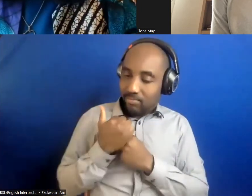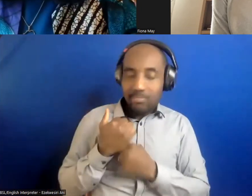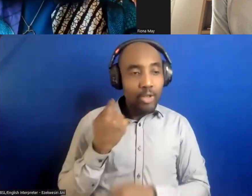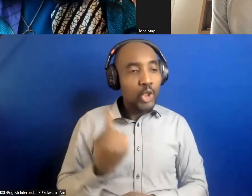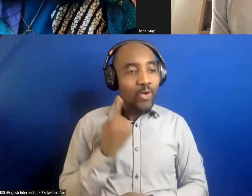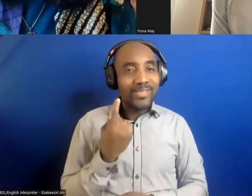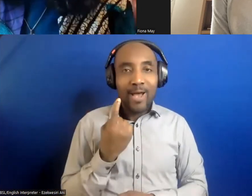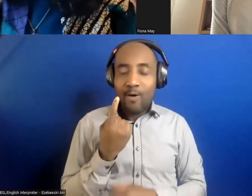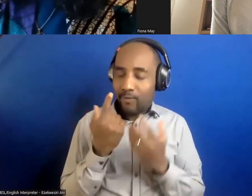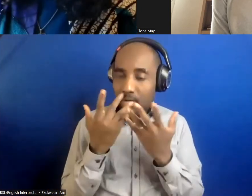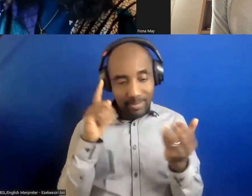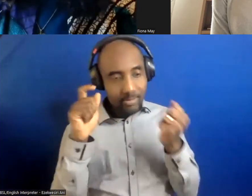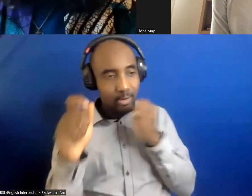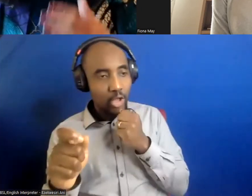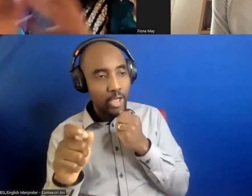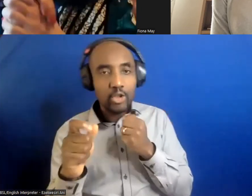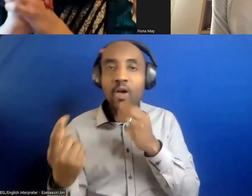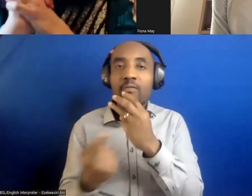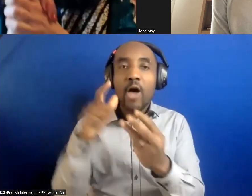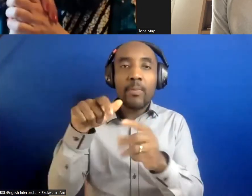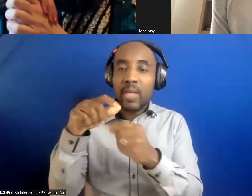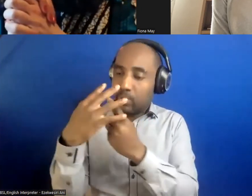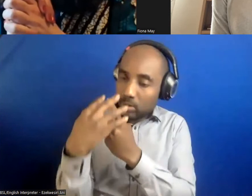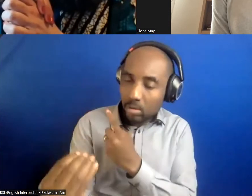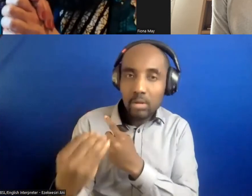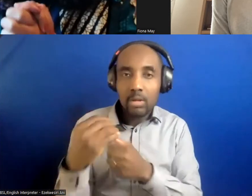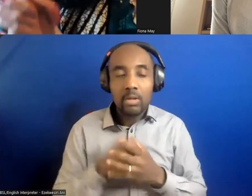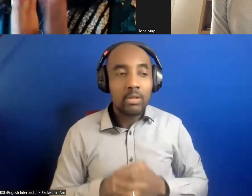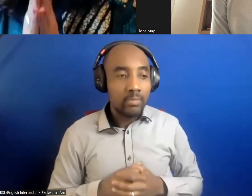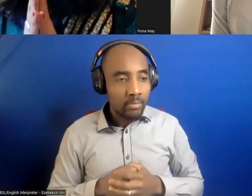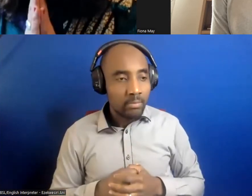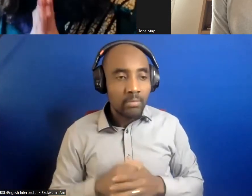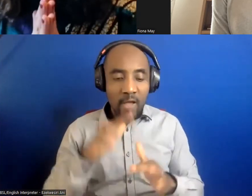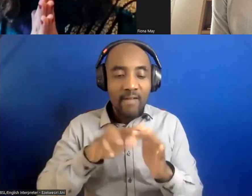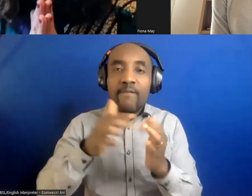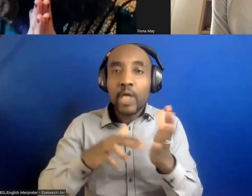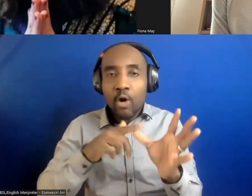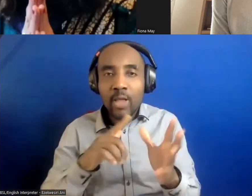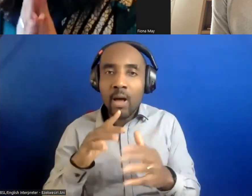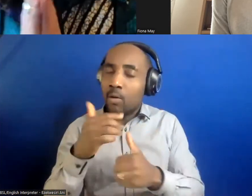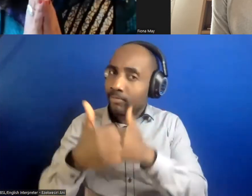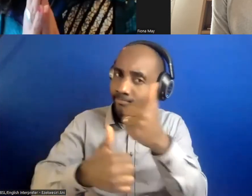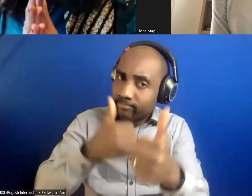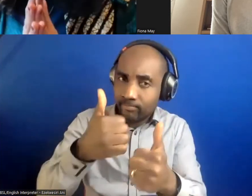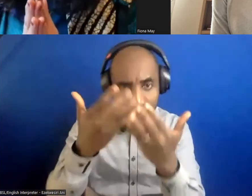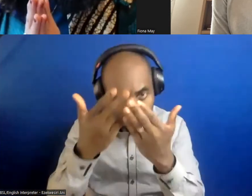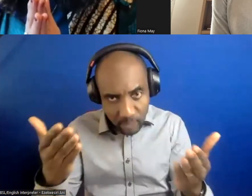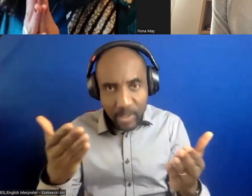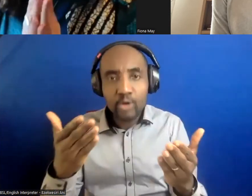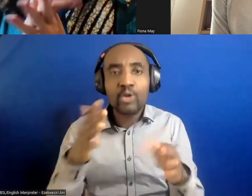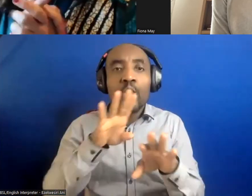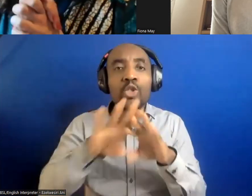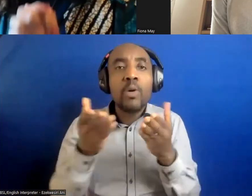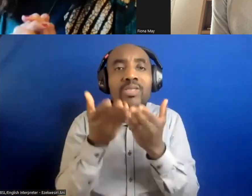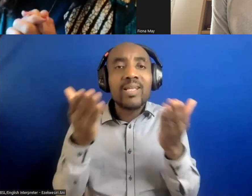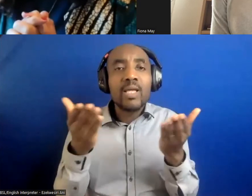others to follow in your path. Fiona, we admire, respect you. Thank you for being on the Sporting Equals advisory panel.